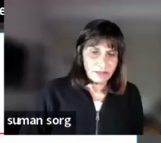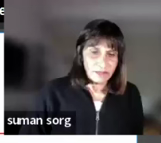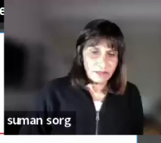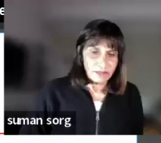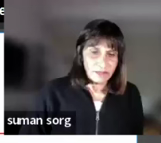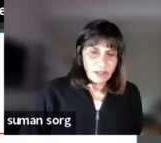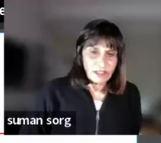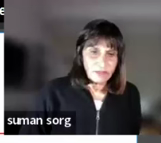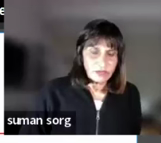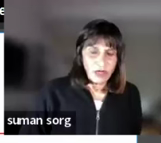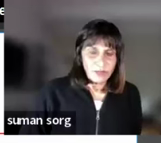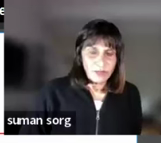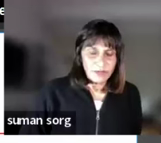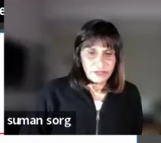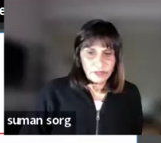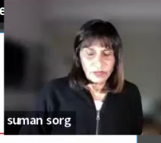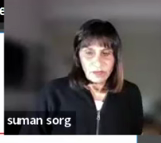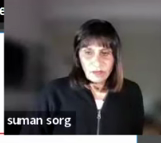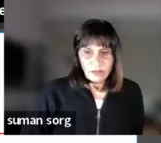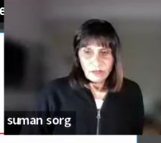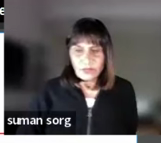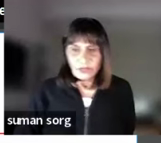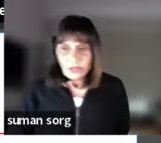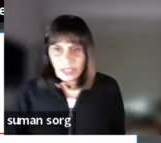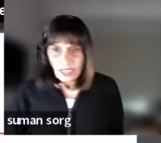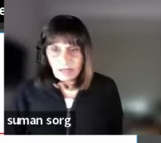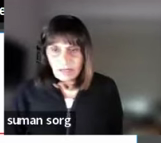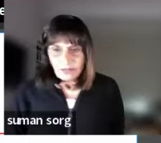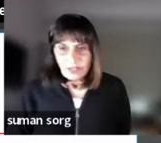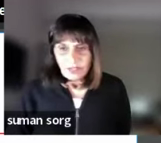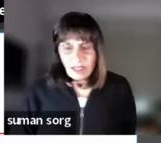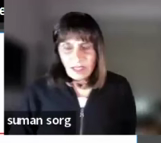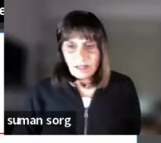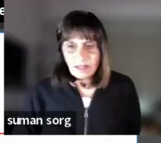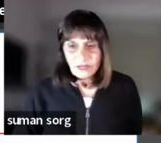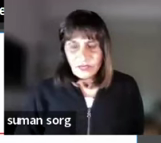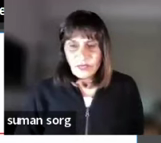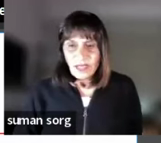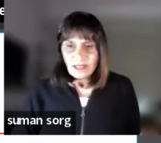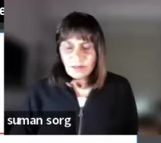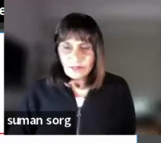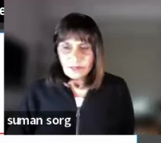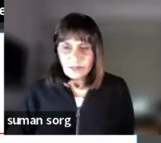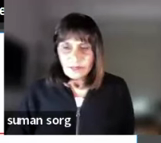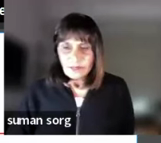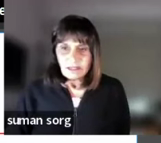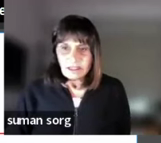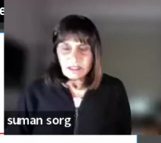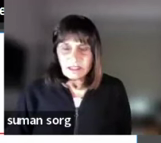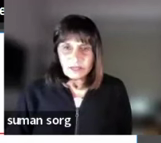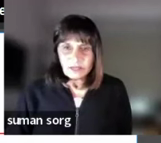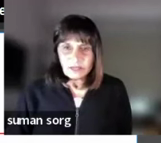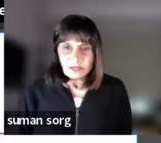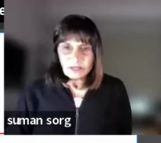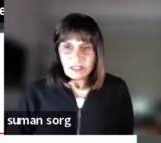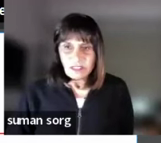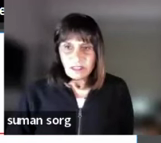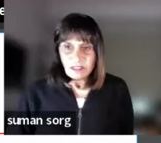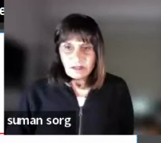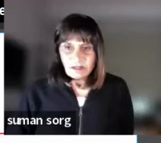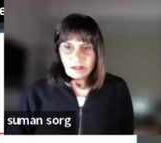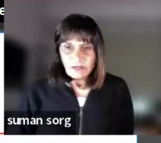the buildings. The parking will not be visible from New York Avenue. And then to the right, behind the east wing, you